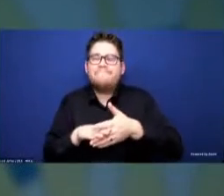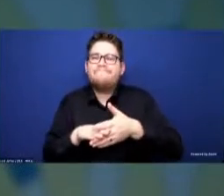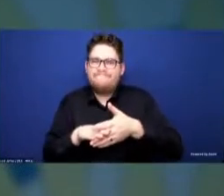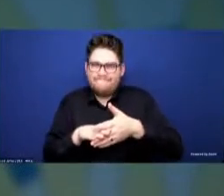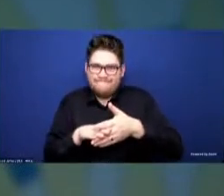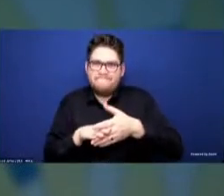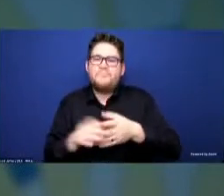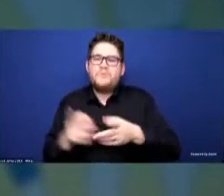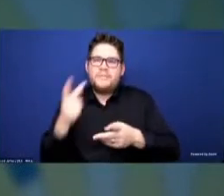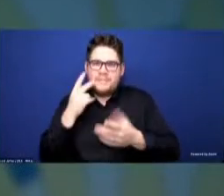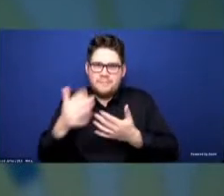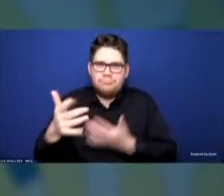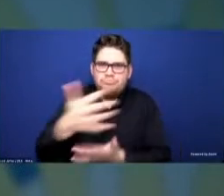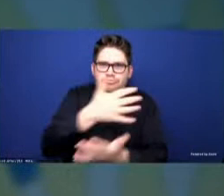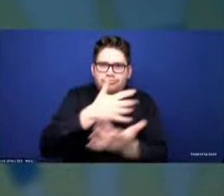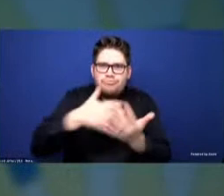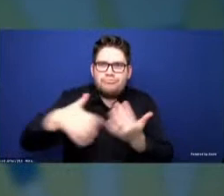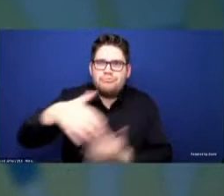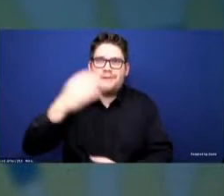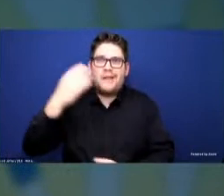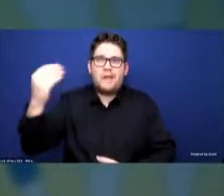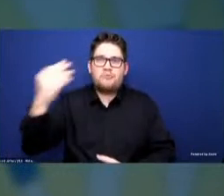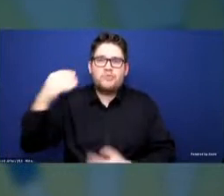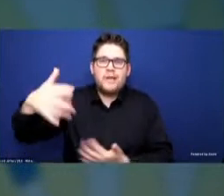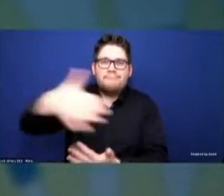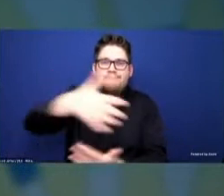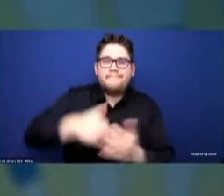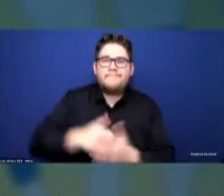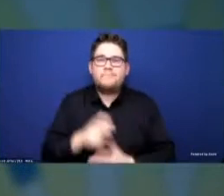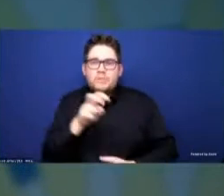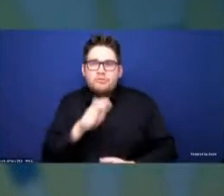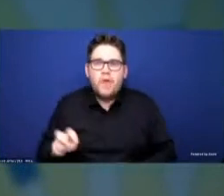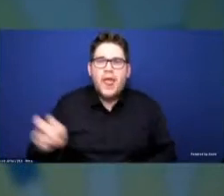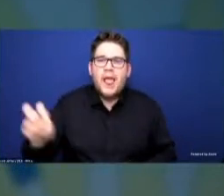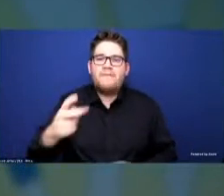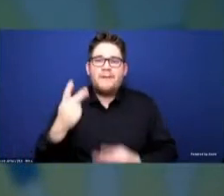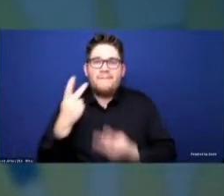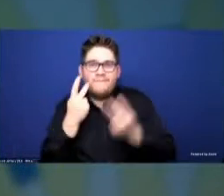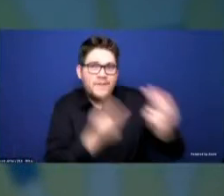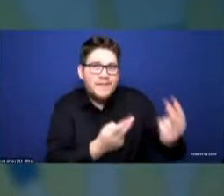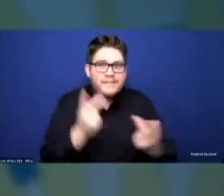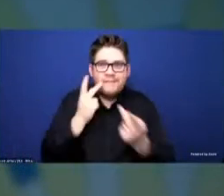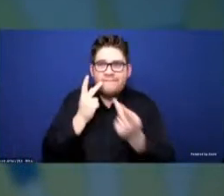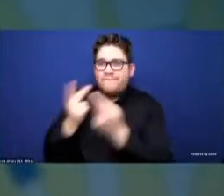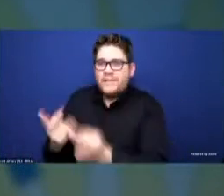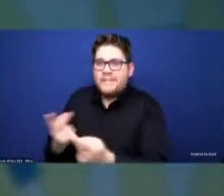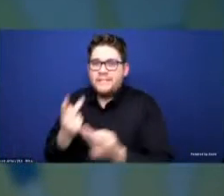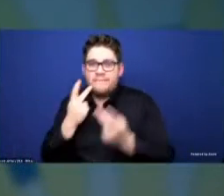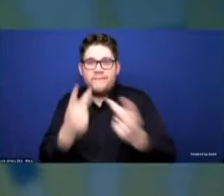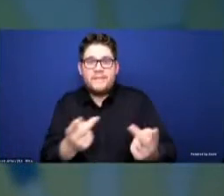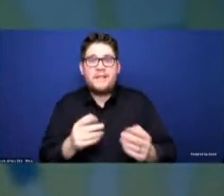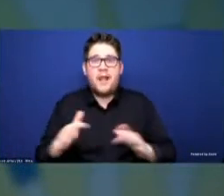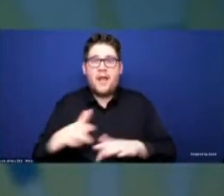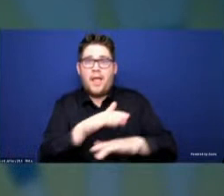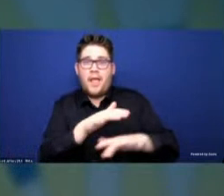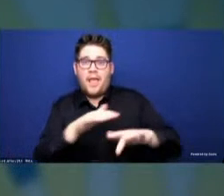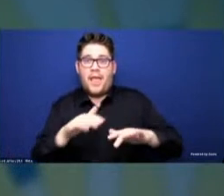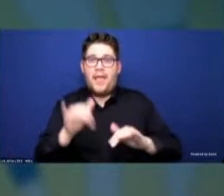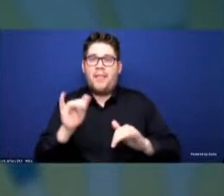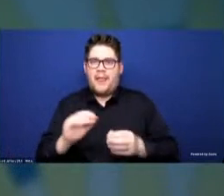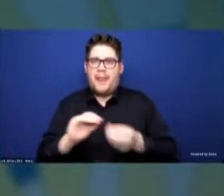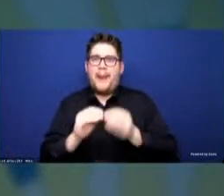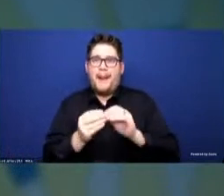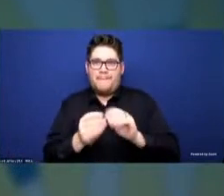movement of people. And this has led, along with the fact that we have higher transmissible variants of the